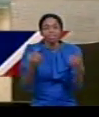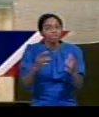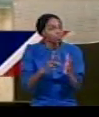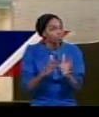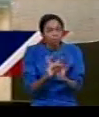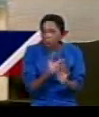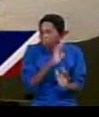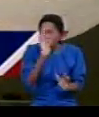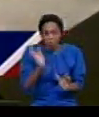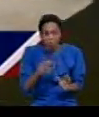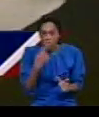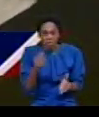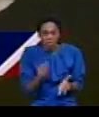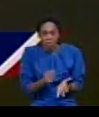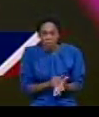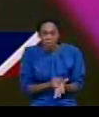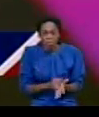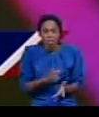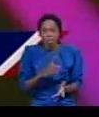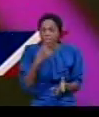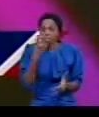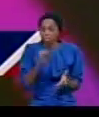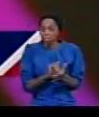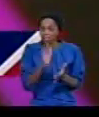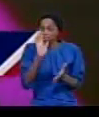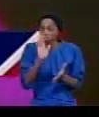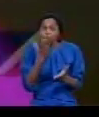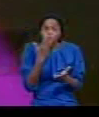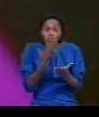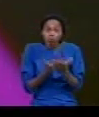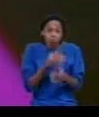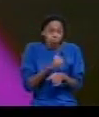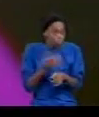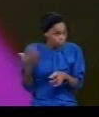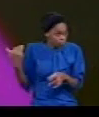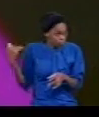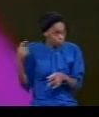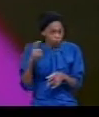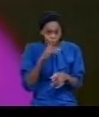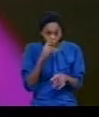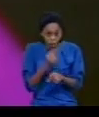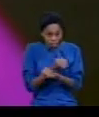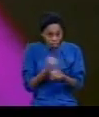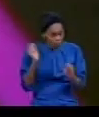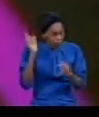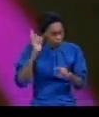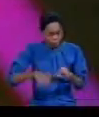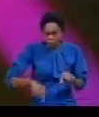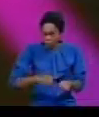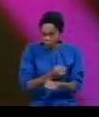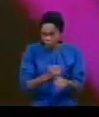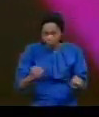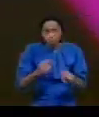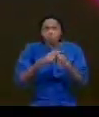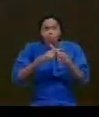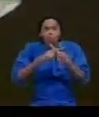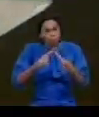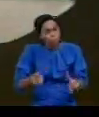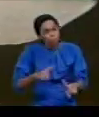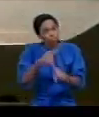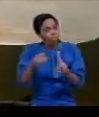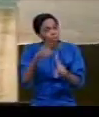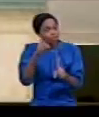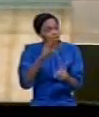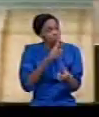that. It's saying your good works before you were saved cannot save you. But when you are